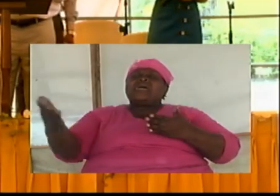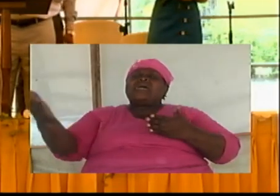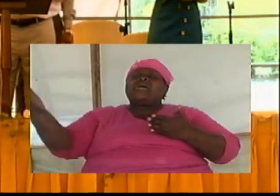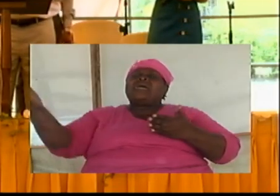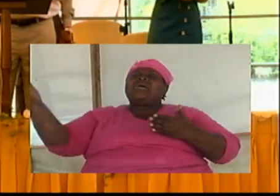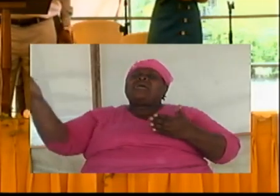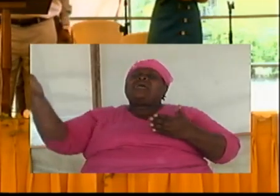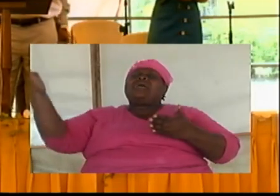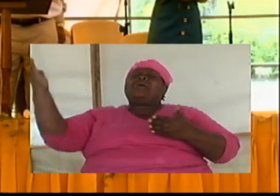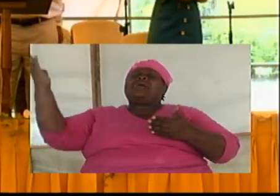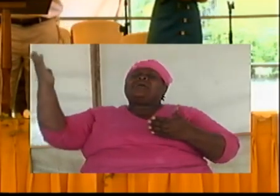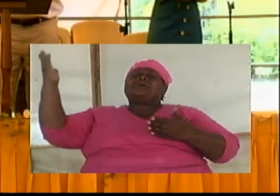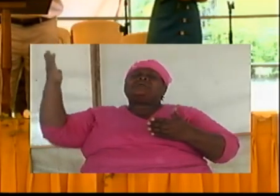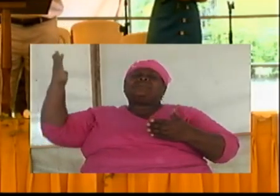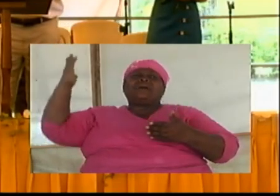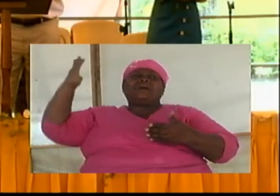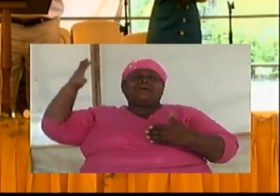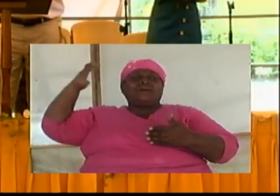way